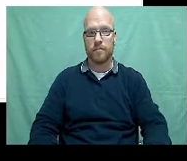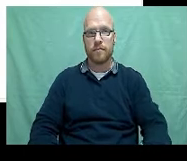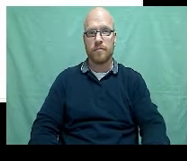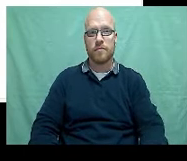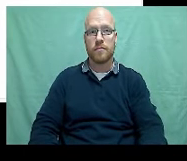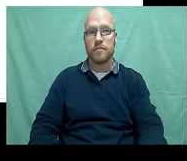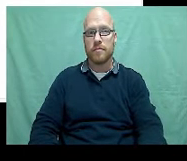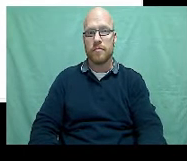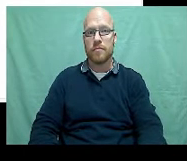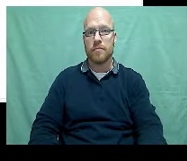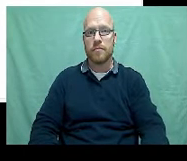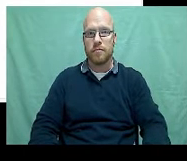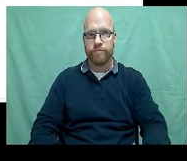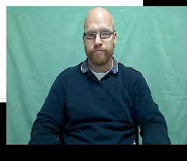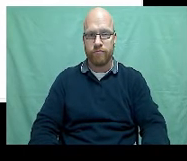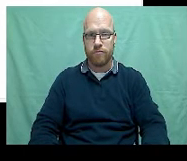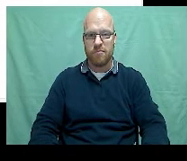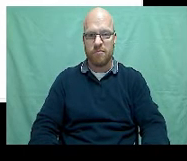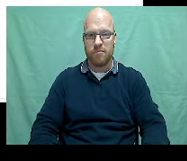Thank you.